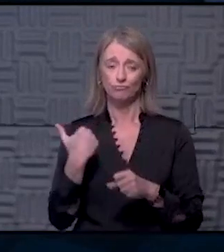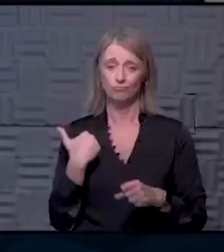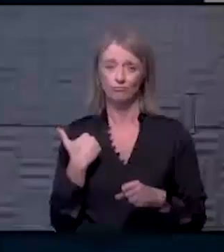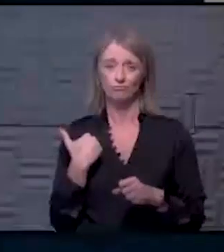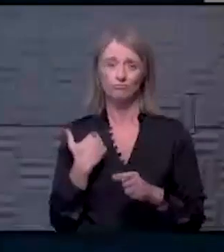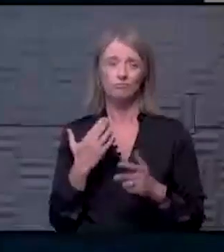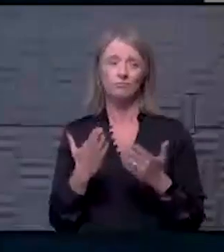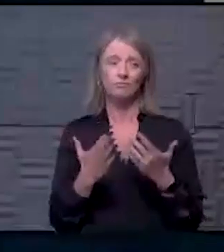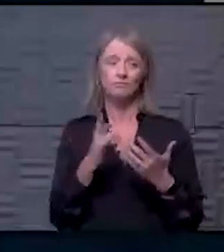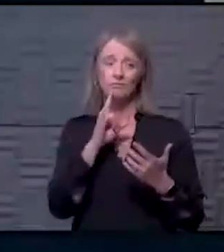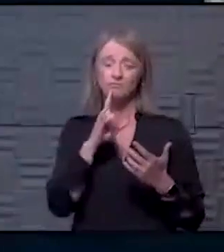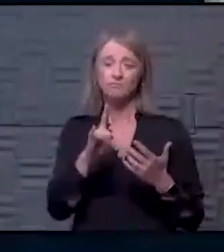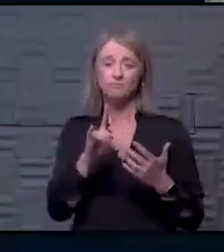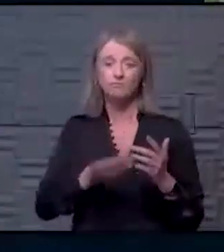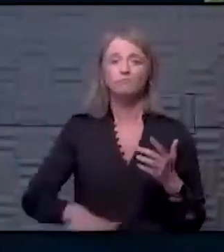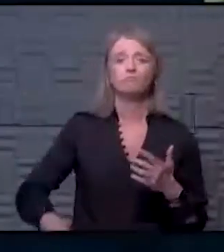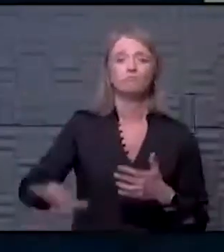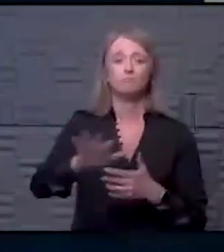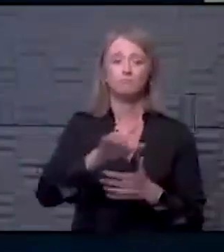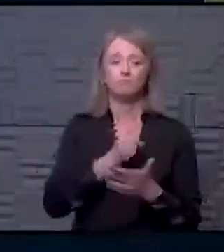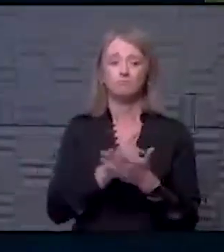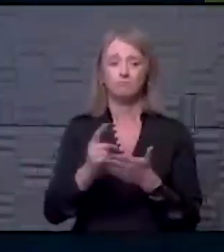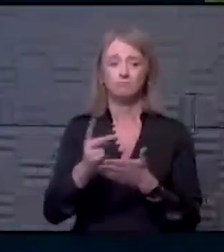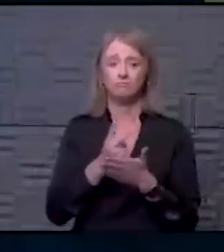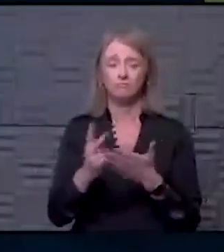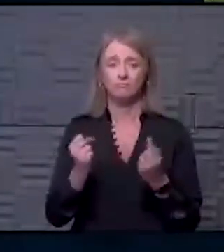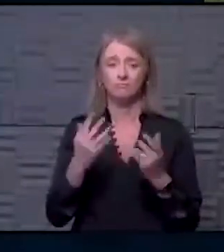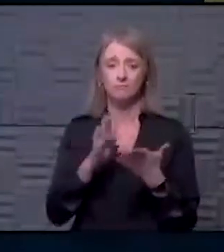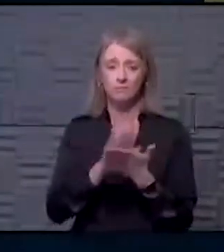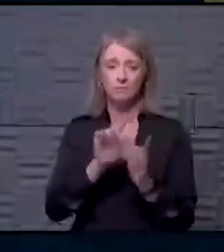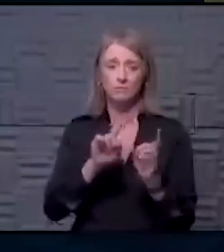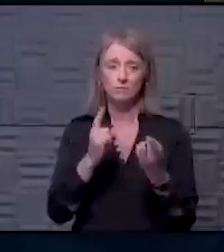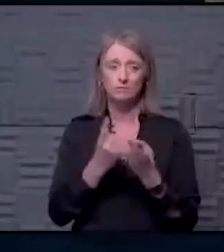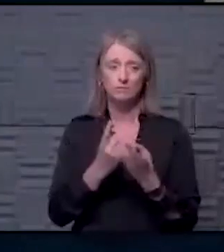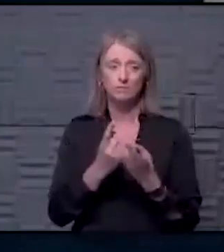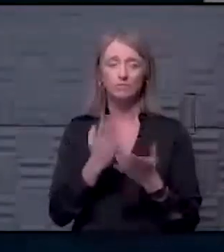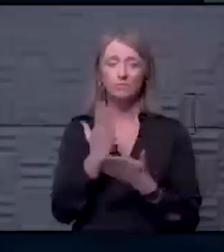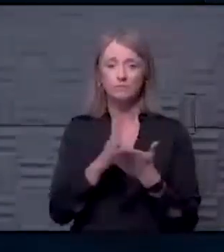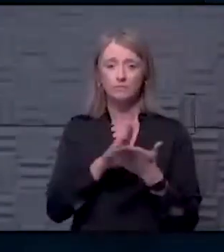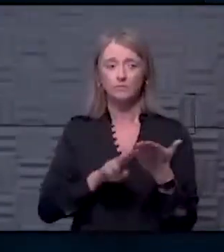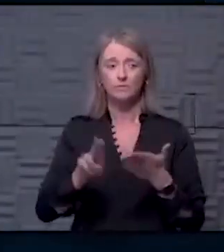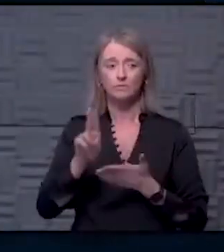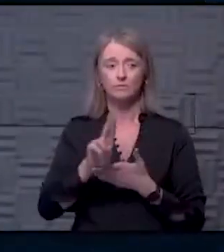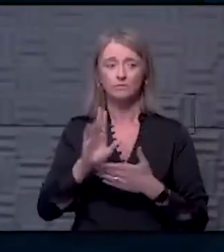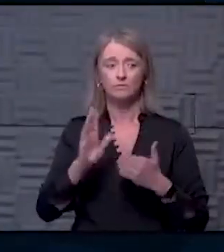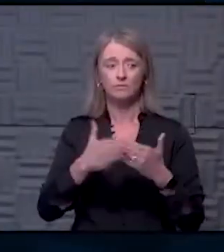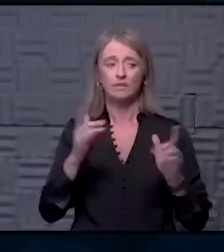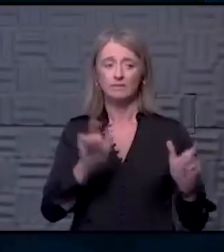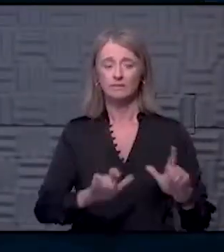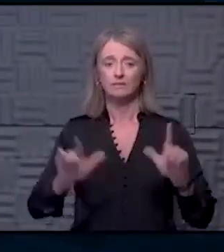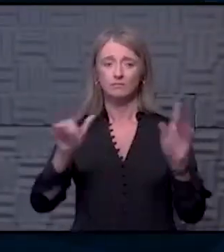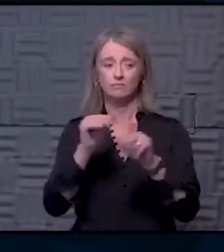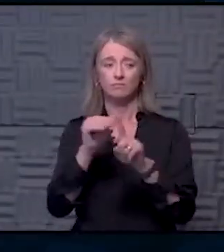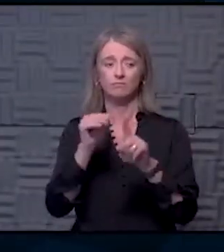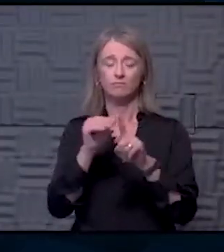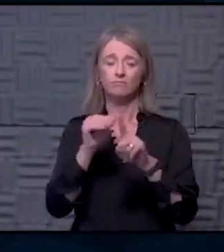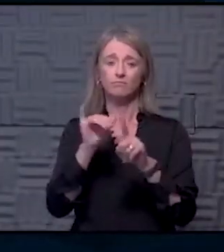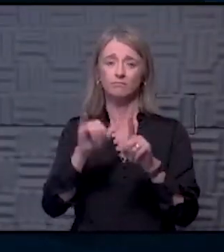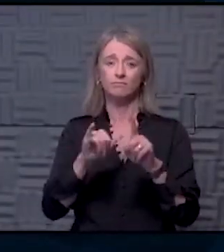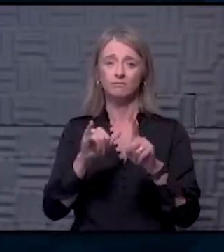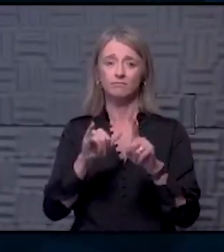although it's been spread out over several weeks in many school districts or by many universities. The next slide is a reminder of what